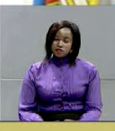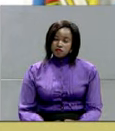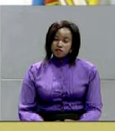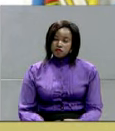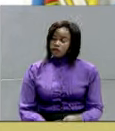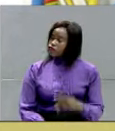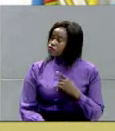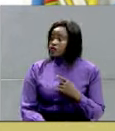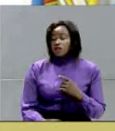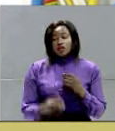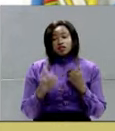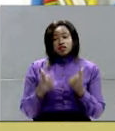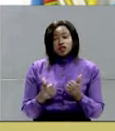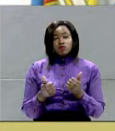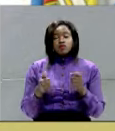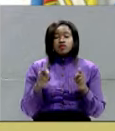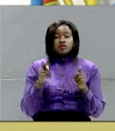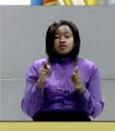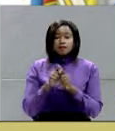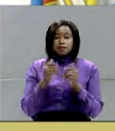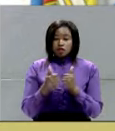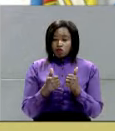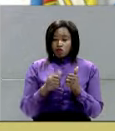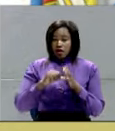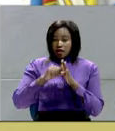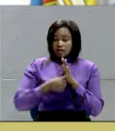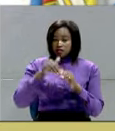lead to speedy disposal of cases in the courts